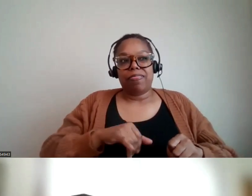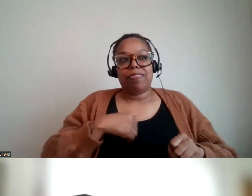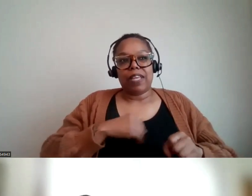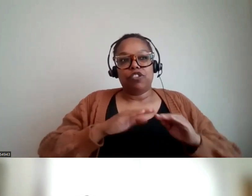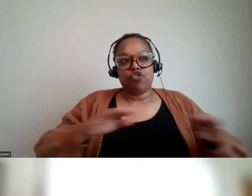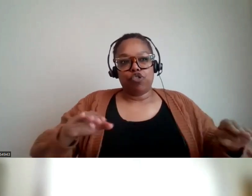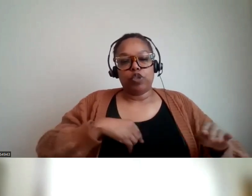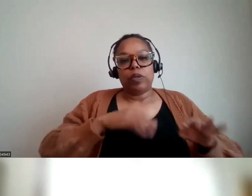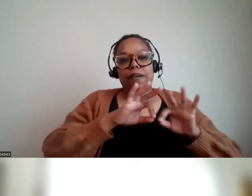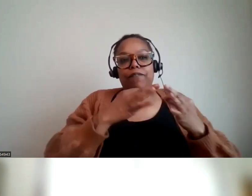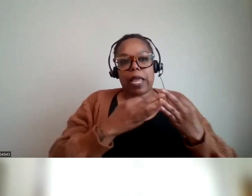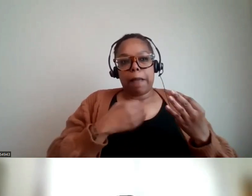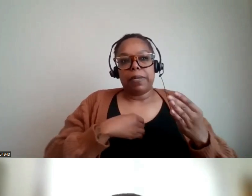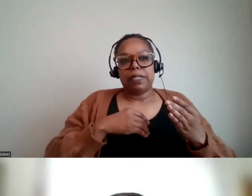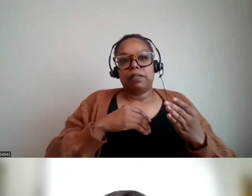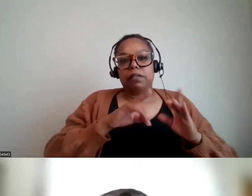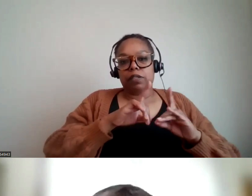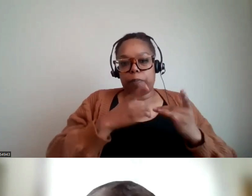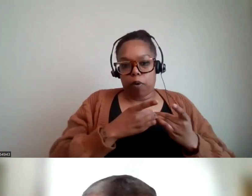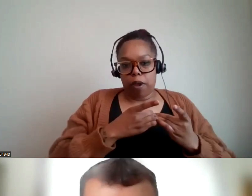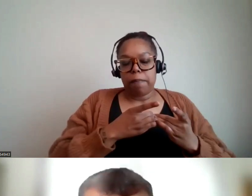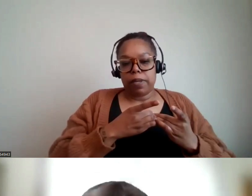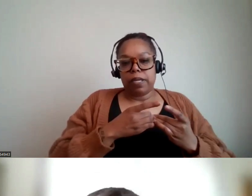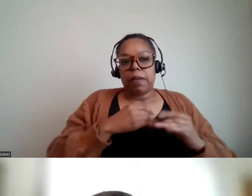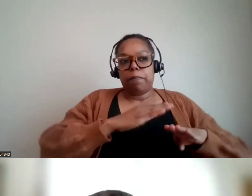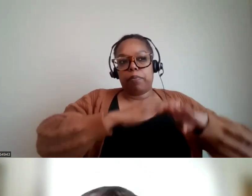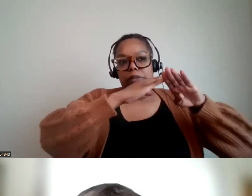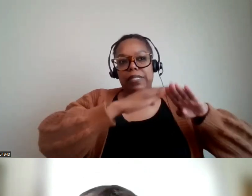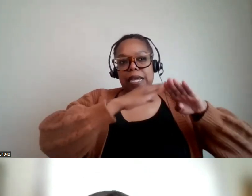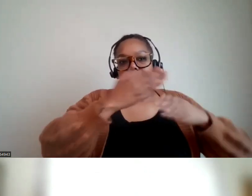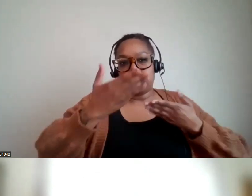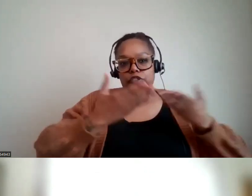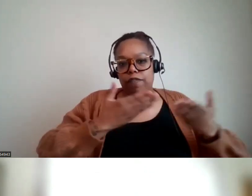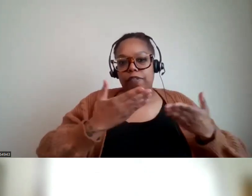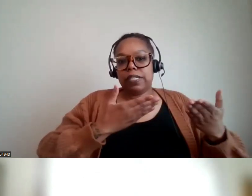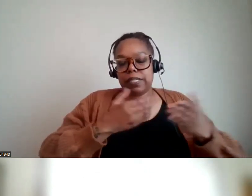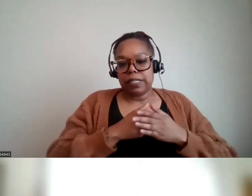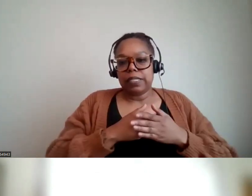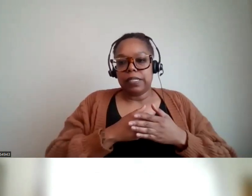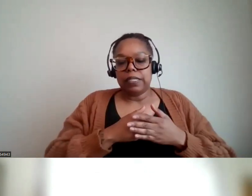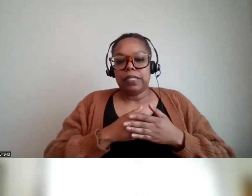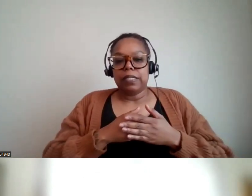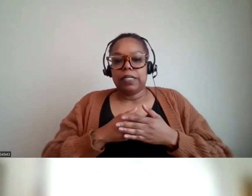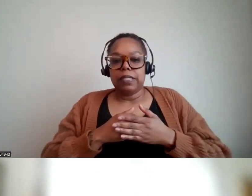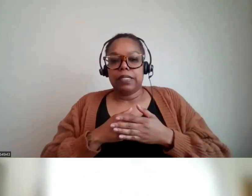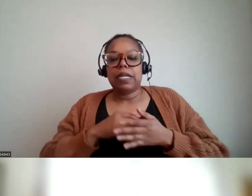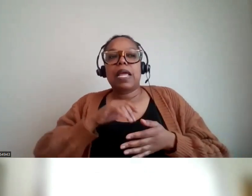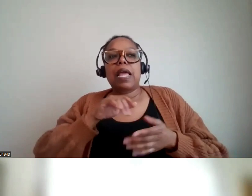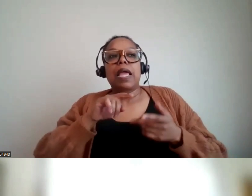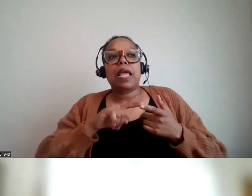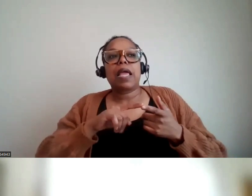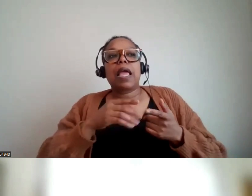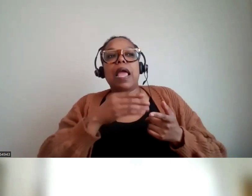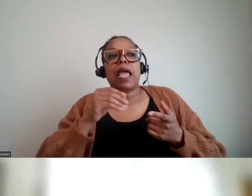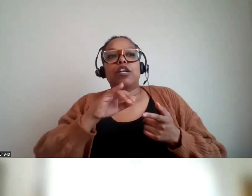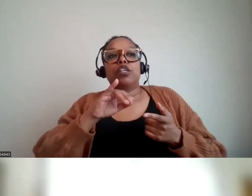we're integrated. So we have protective services, a little piece of the juvenile justice, and then there's mental health